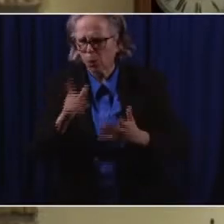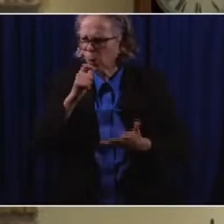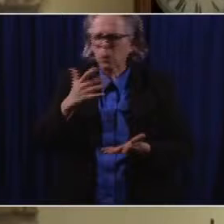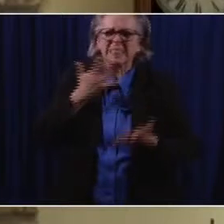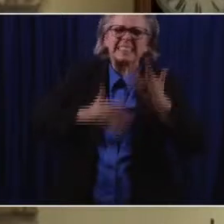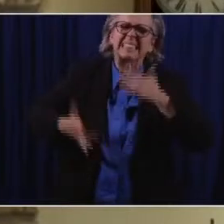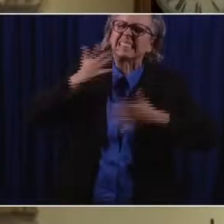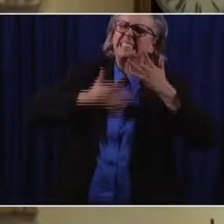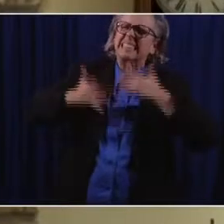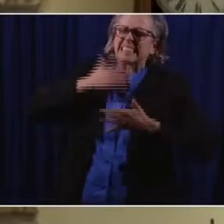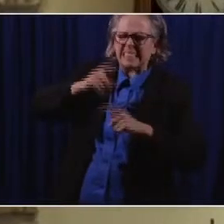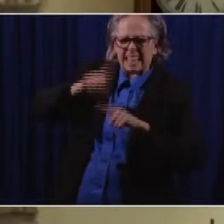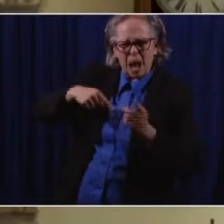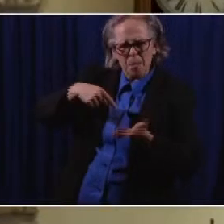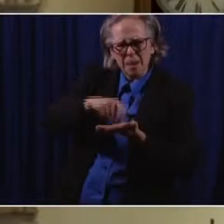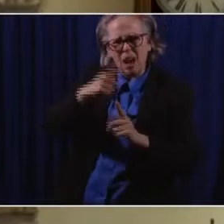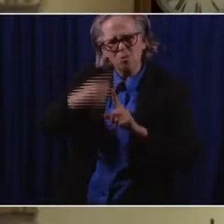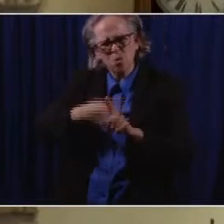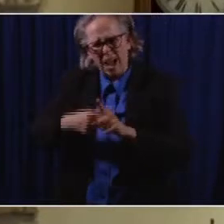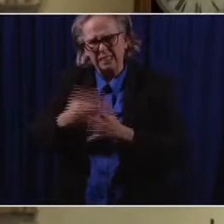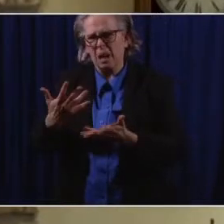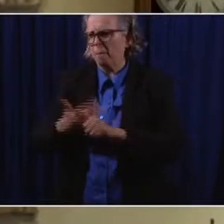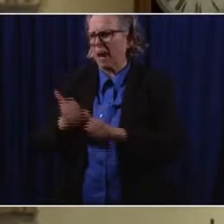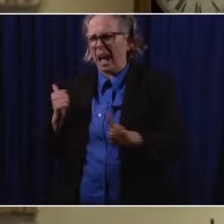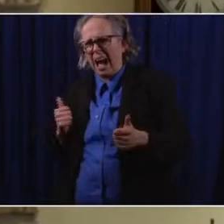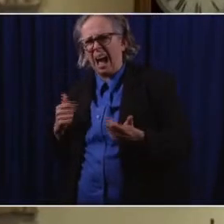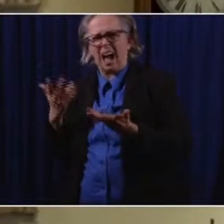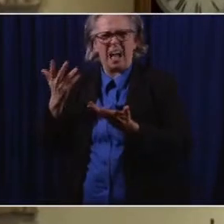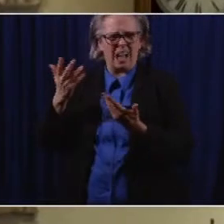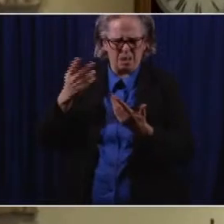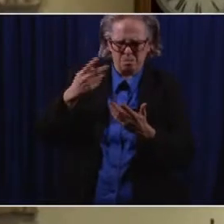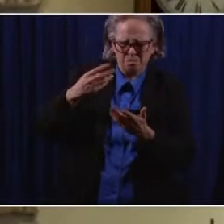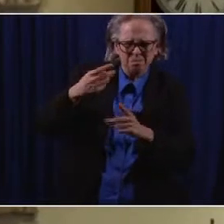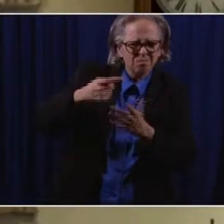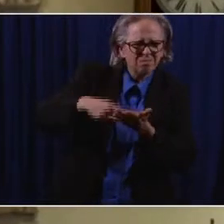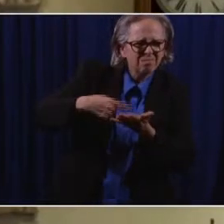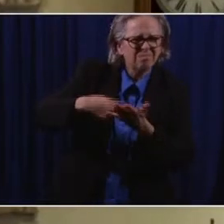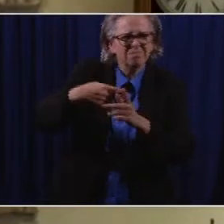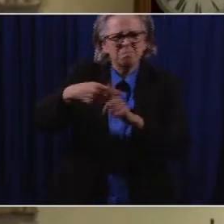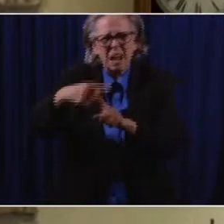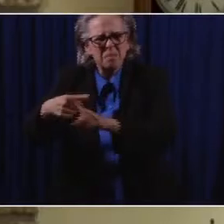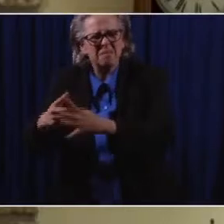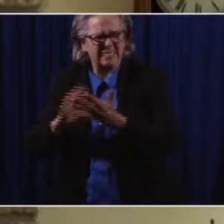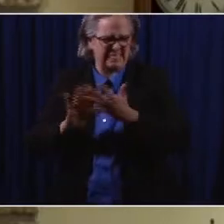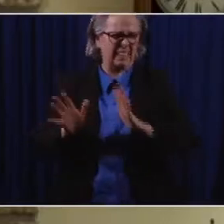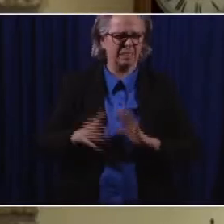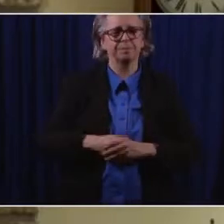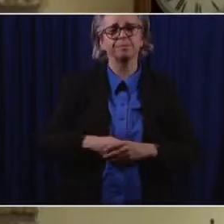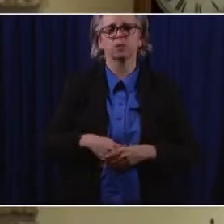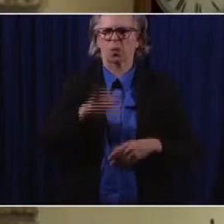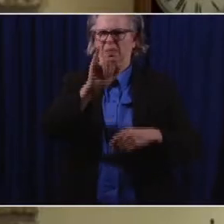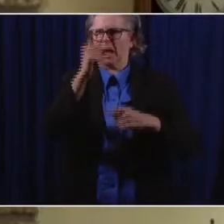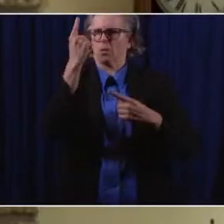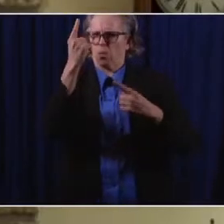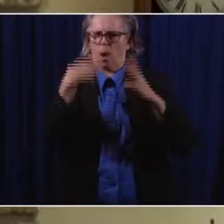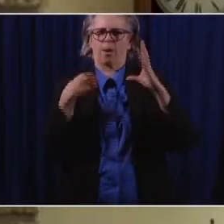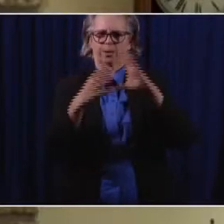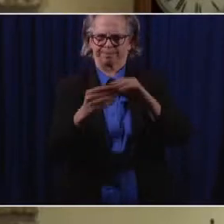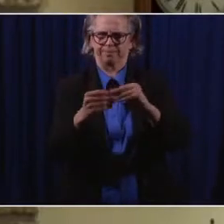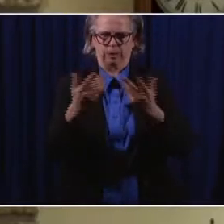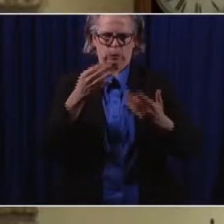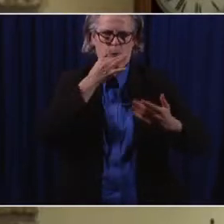behind their rent, their mortgage. Second, we're also going to give some help to our